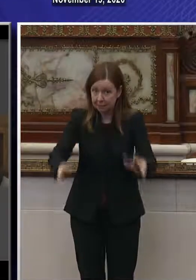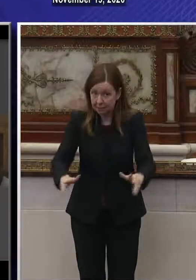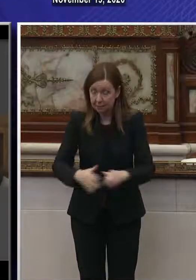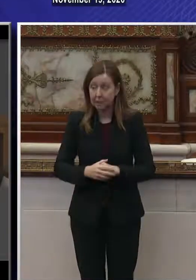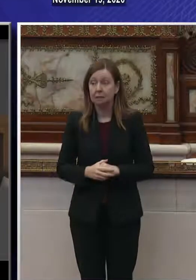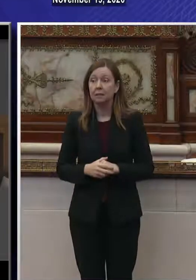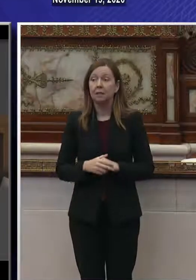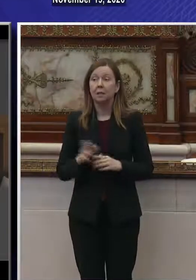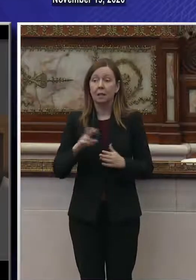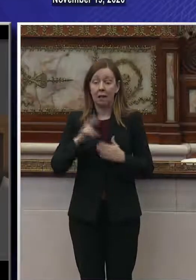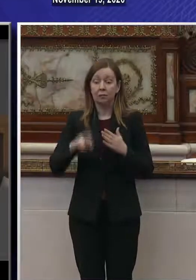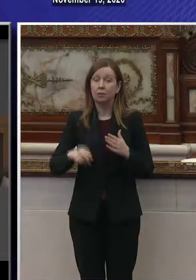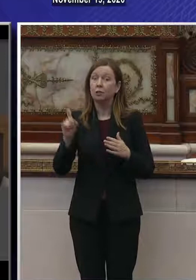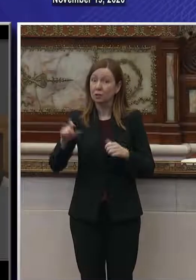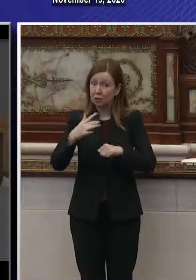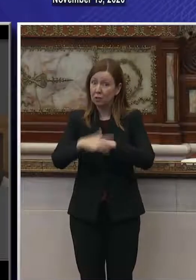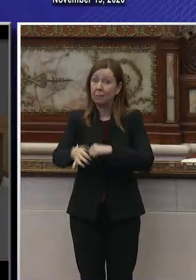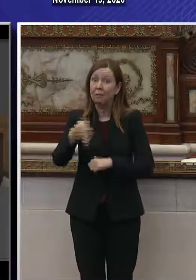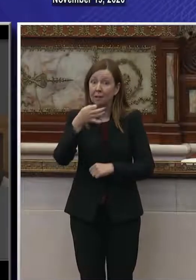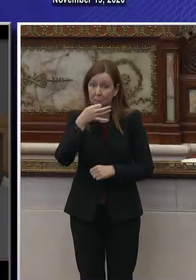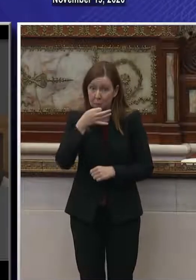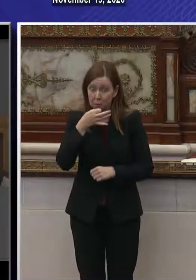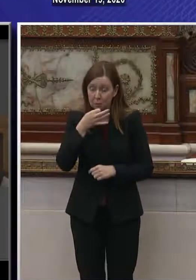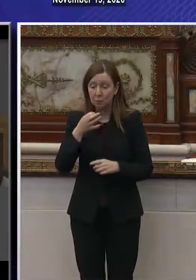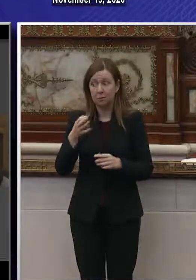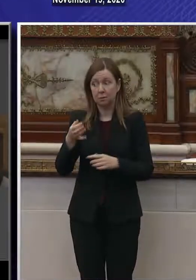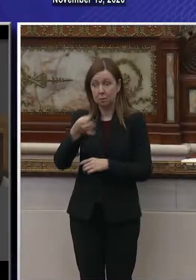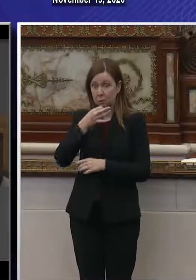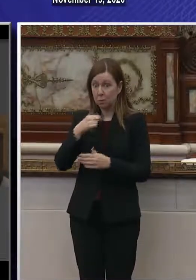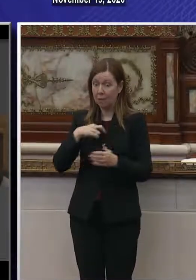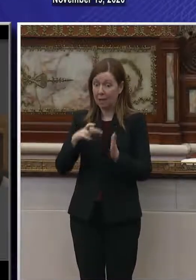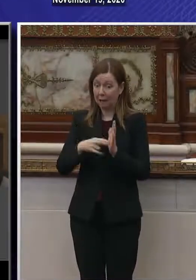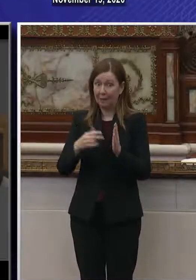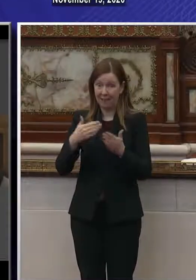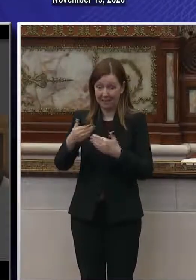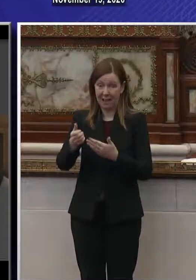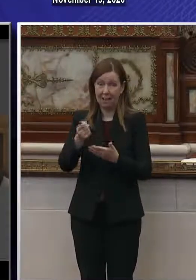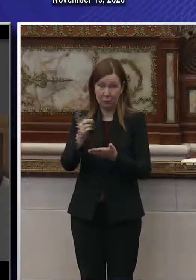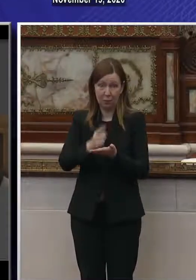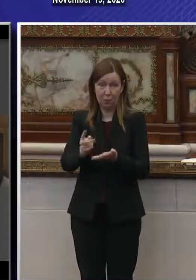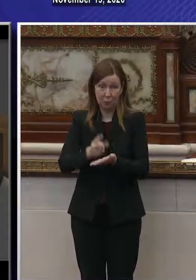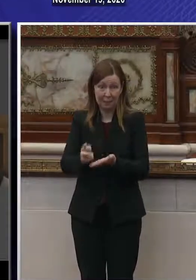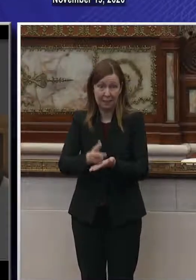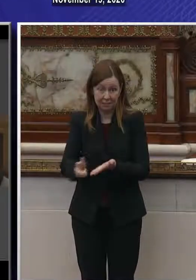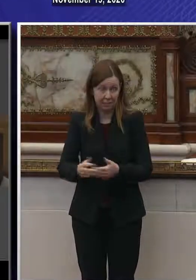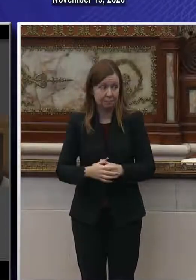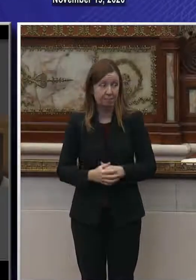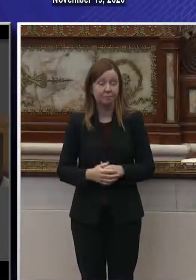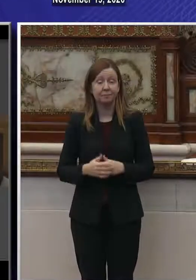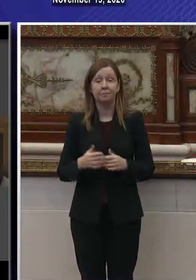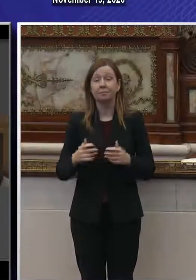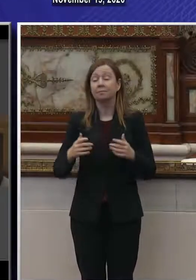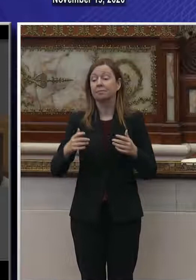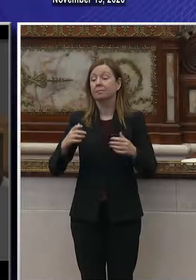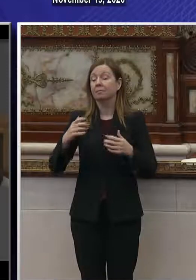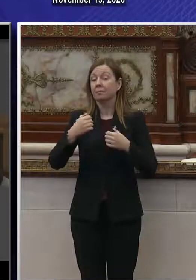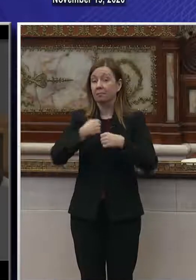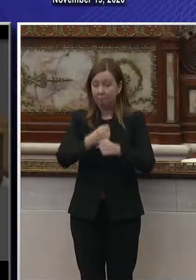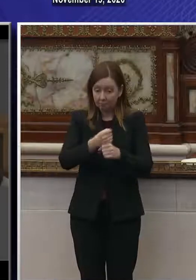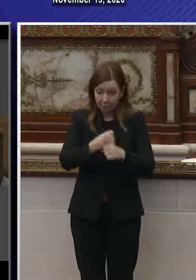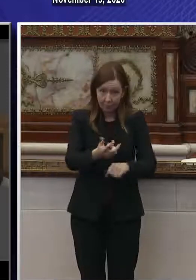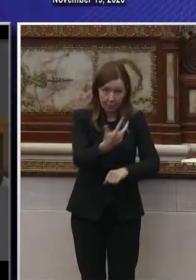their results should be available soon. And by soon, I mean within the next few weeks. Large-scale manufacturing of